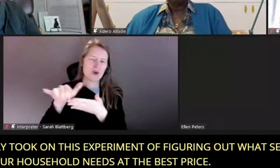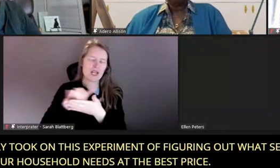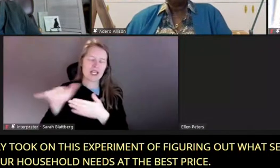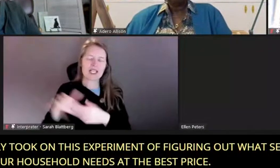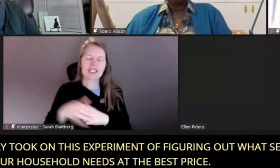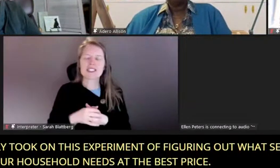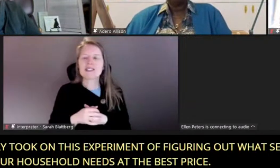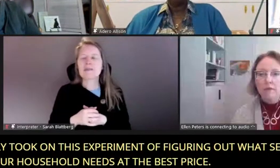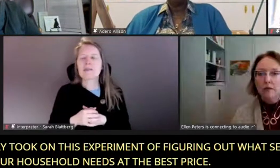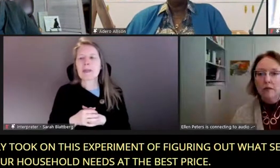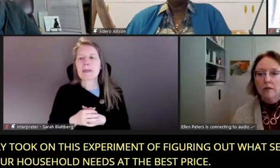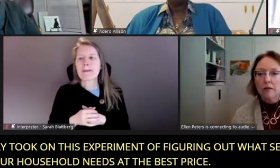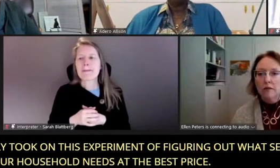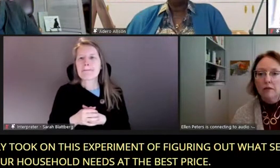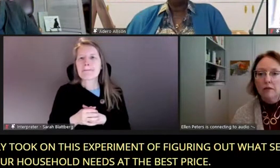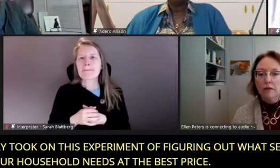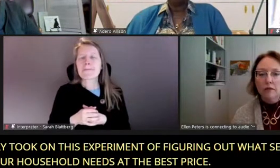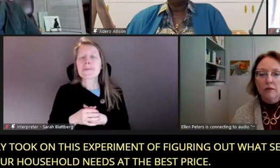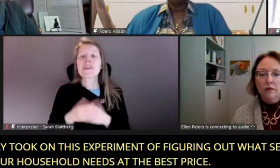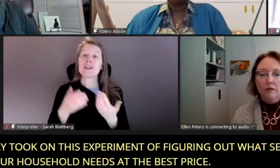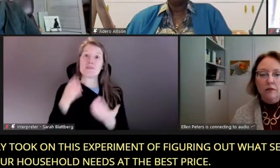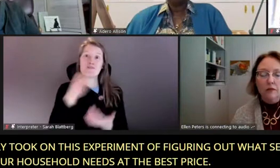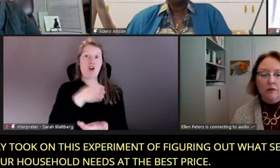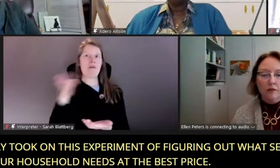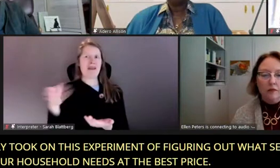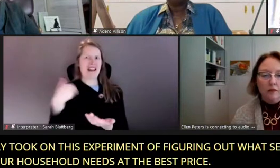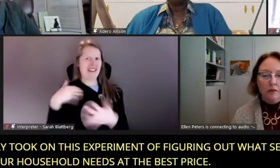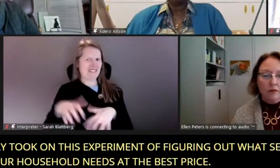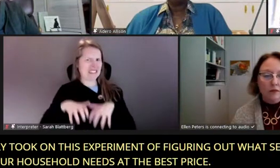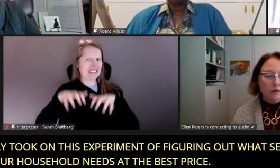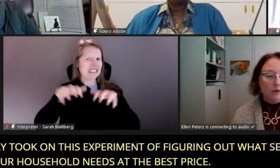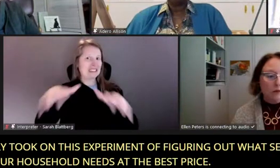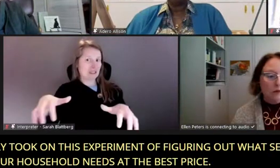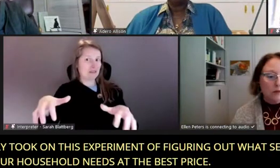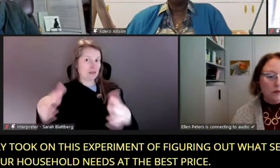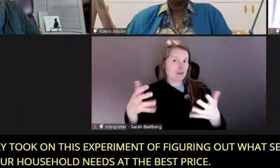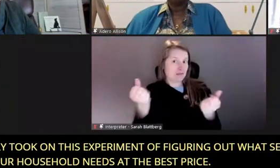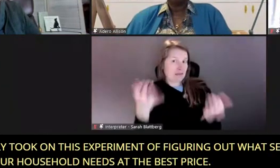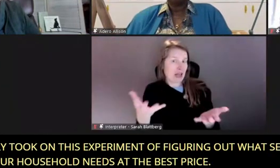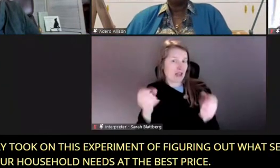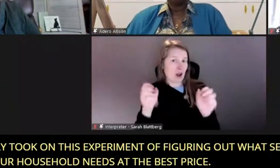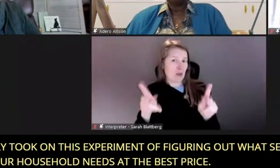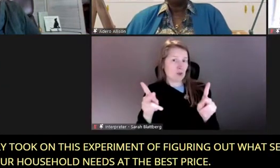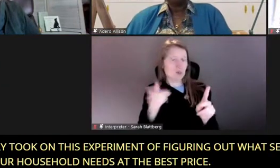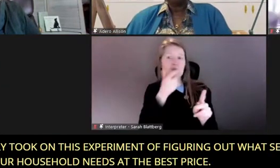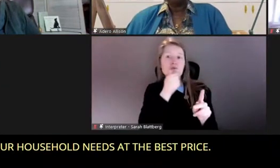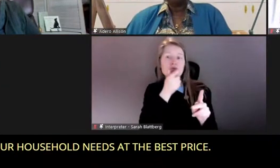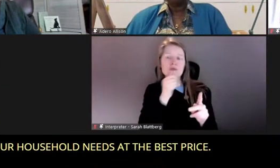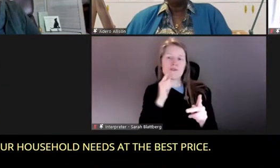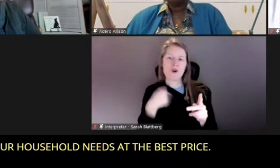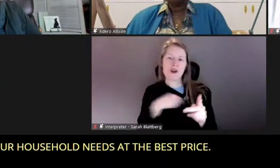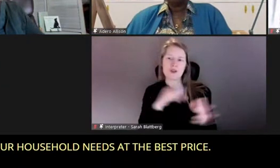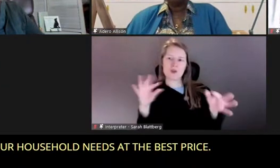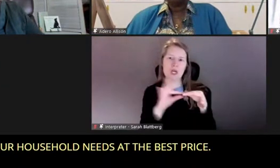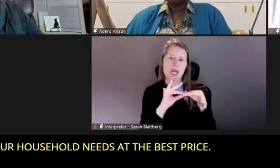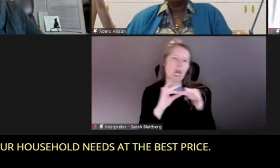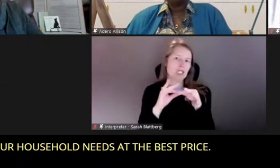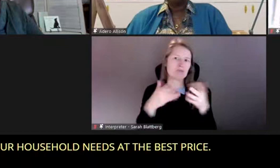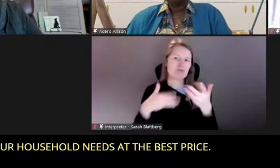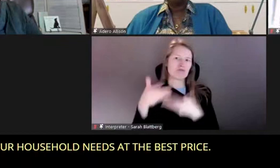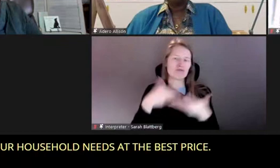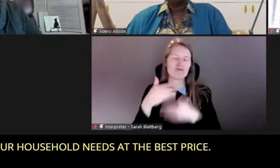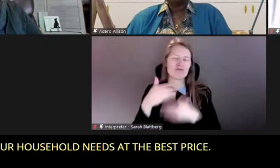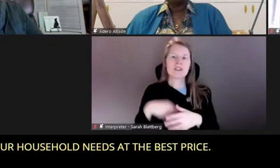least nominally, a very broadband-rich environment. There are lots of different opportunities for us to be connected here.